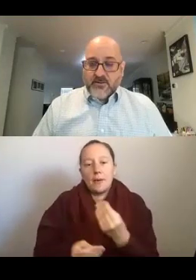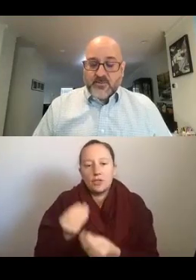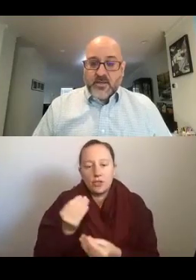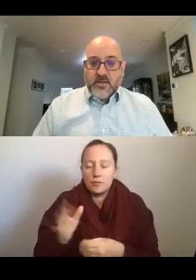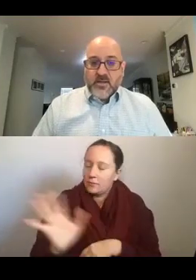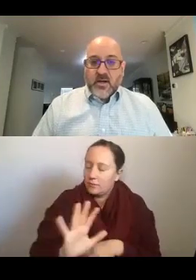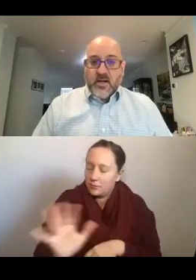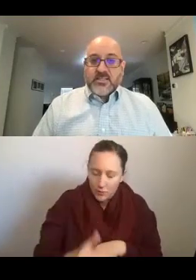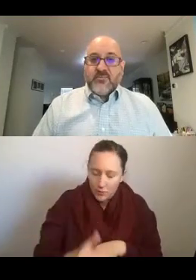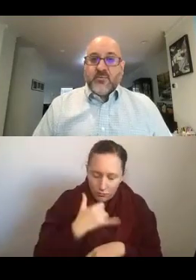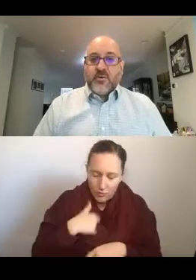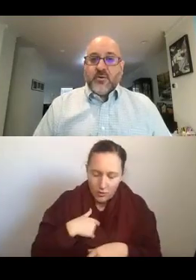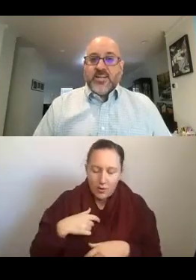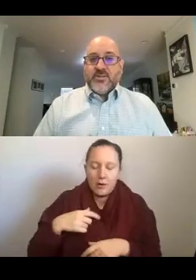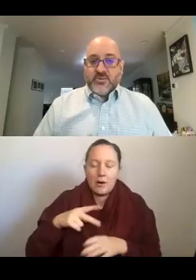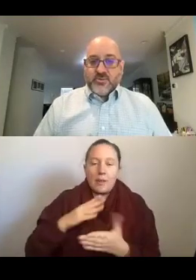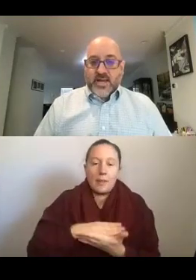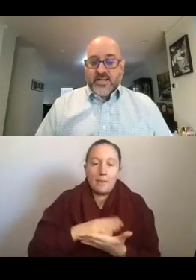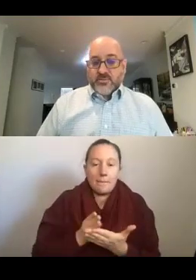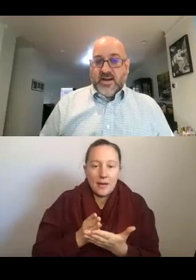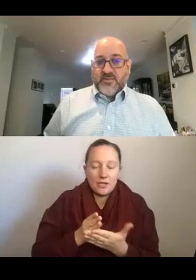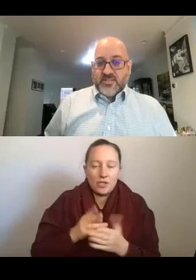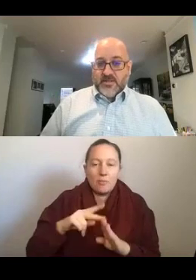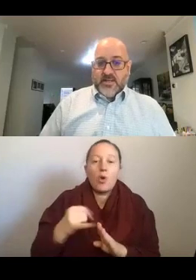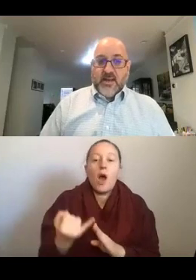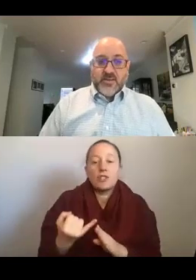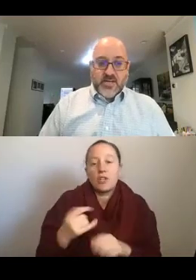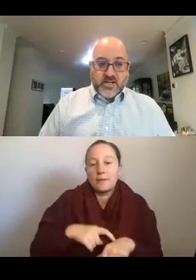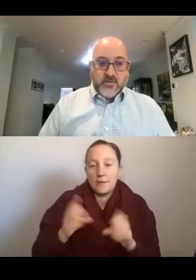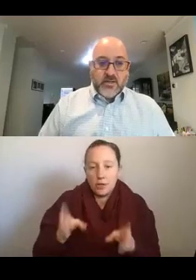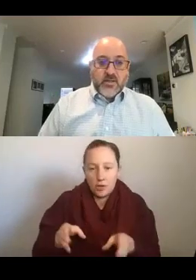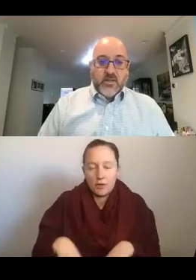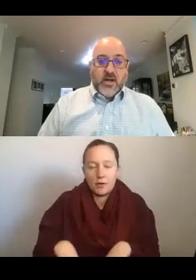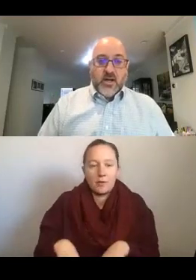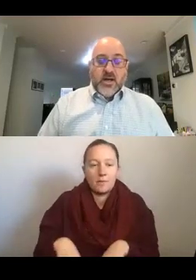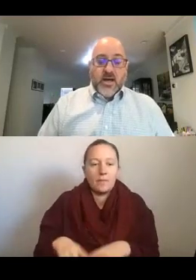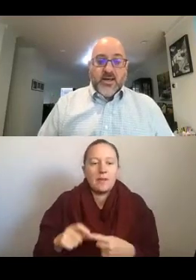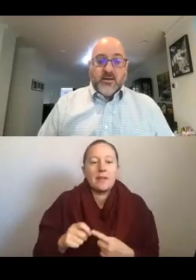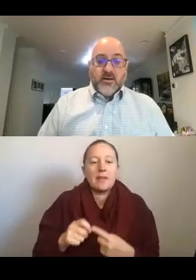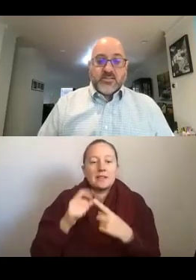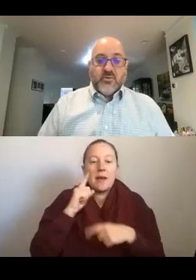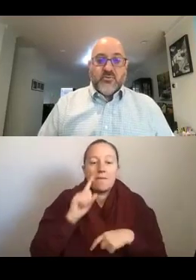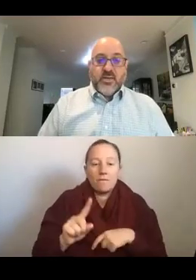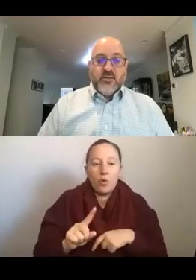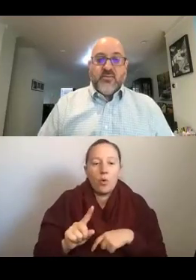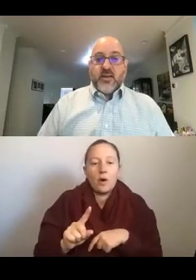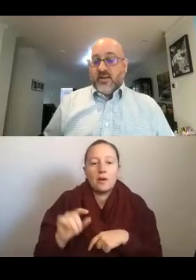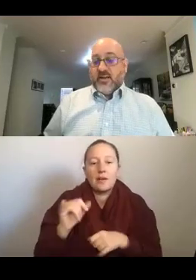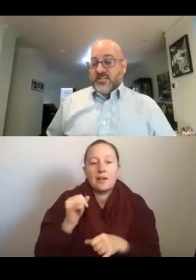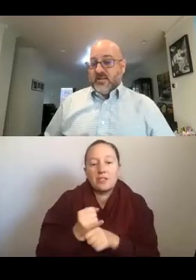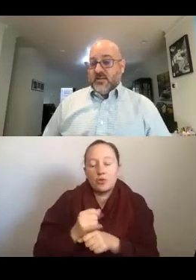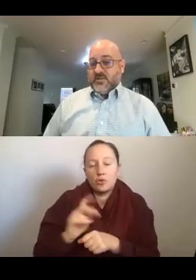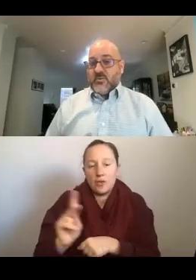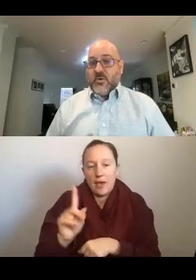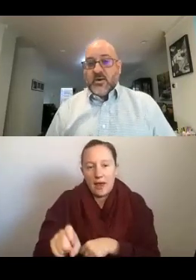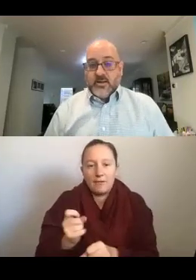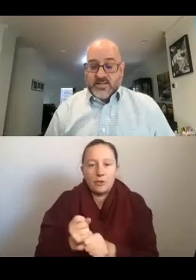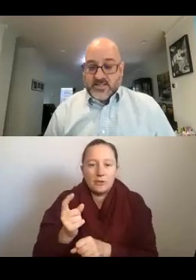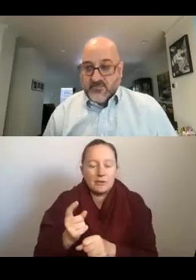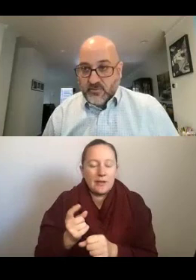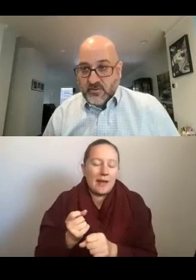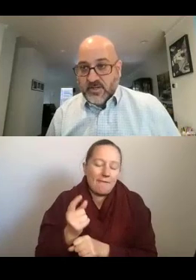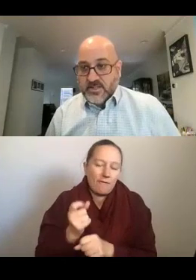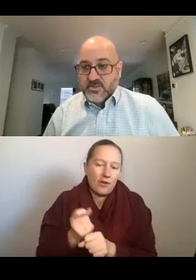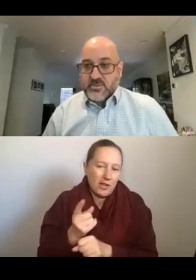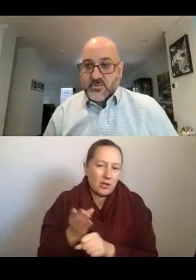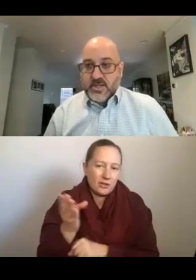project period, except for on institutional Ks, which have to submit it every year. And also the final amended statement is required